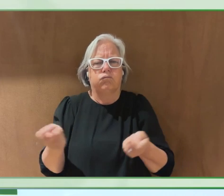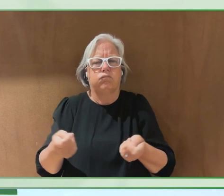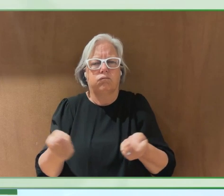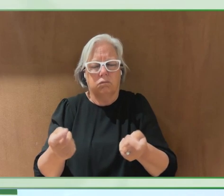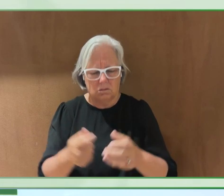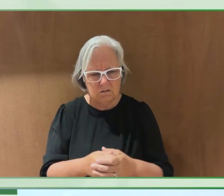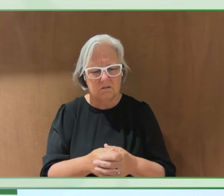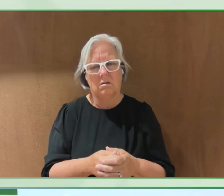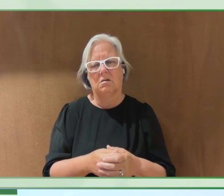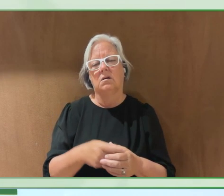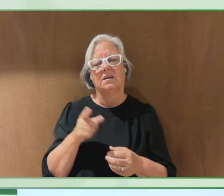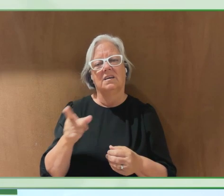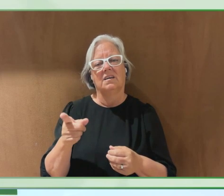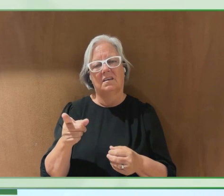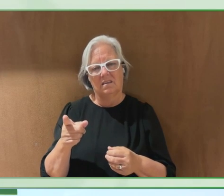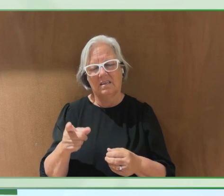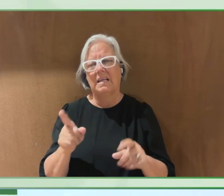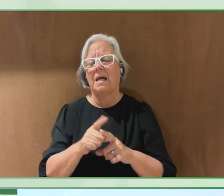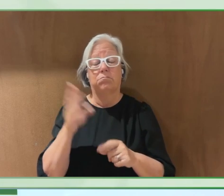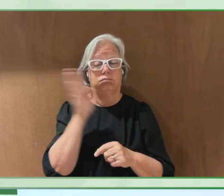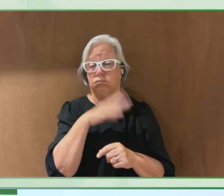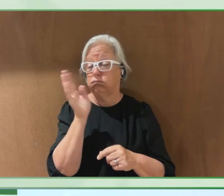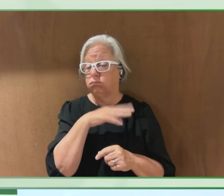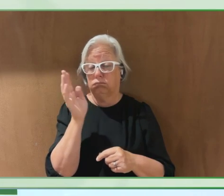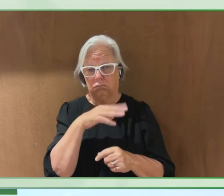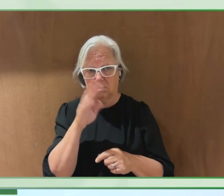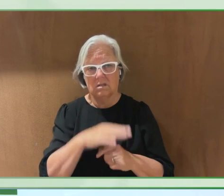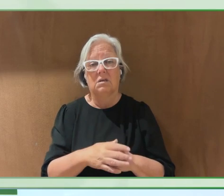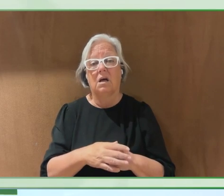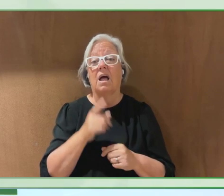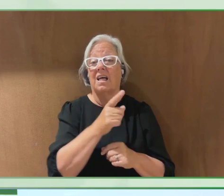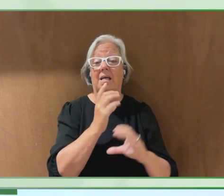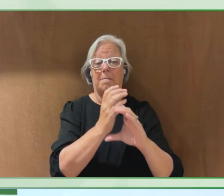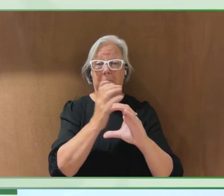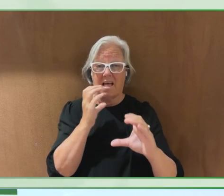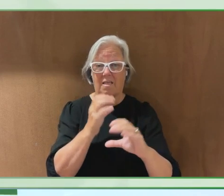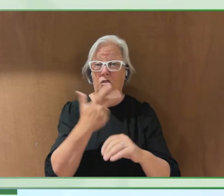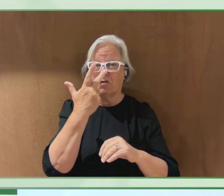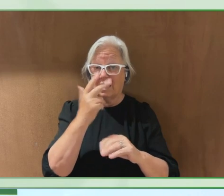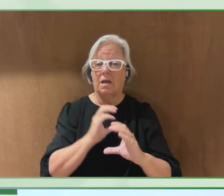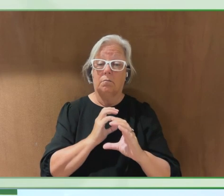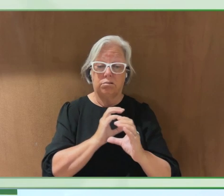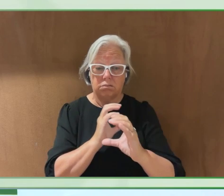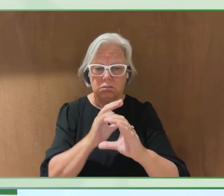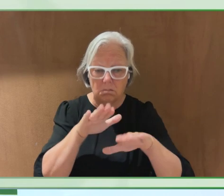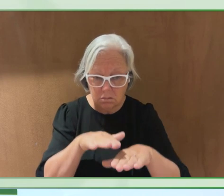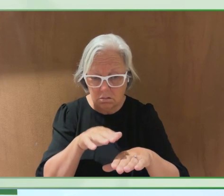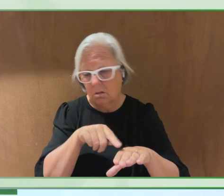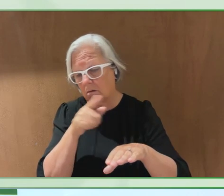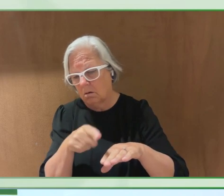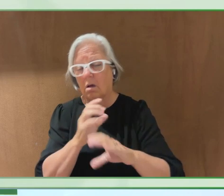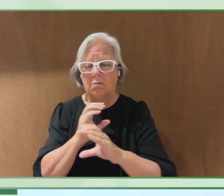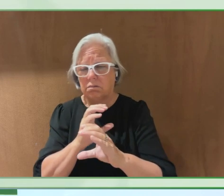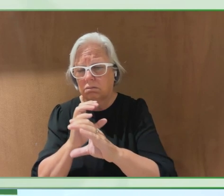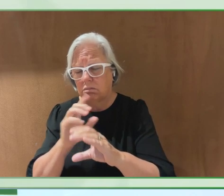stench is overpowering, yet she changes 3 buses to get to a job which is with the largest utility service provider.